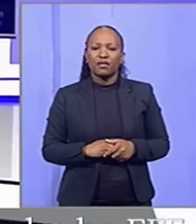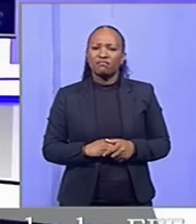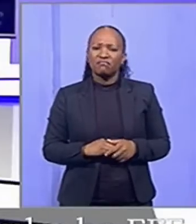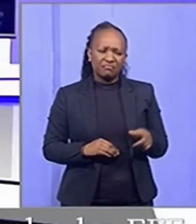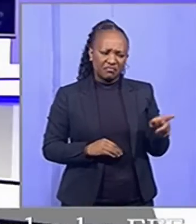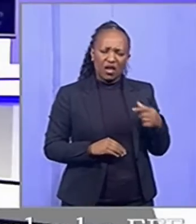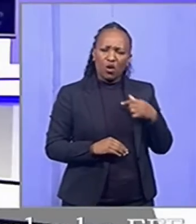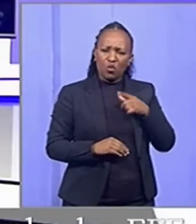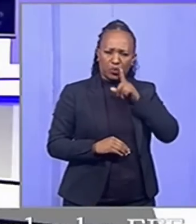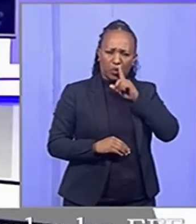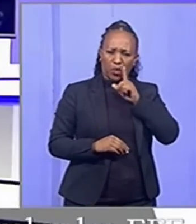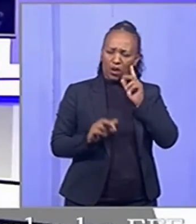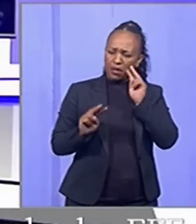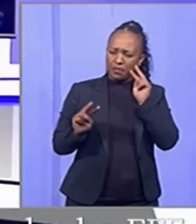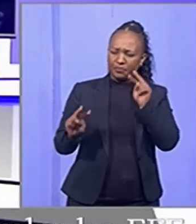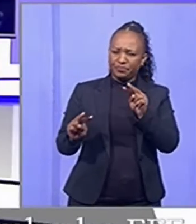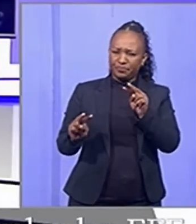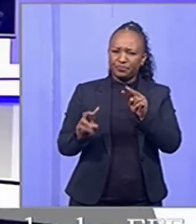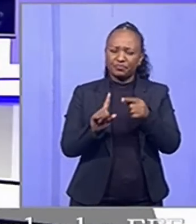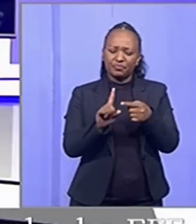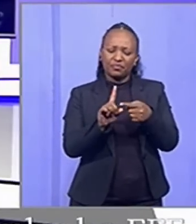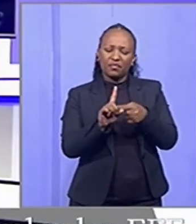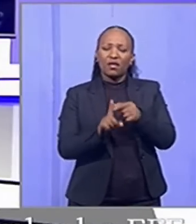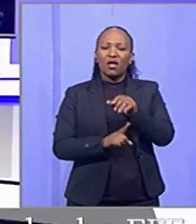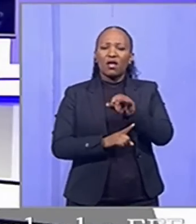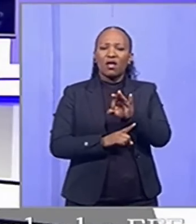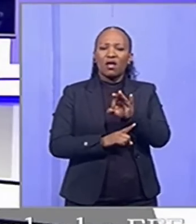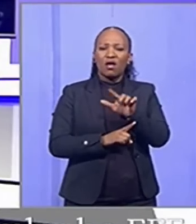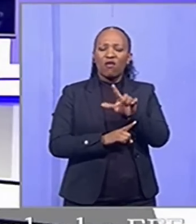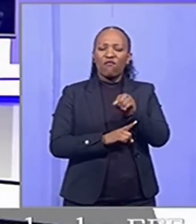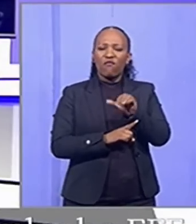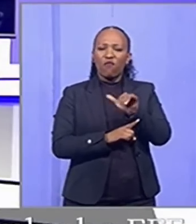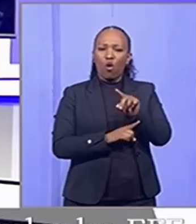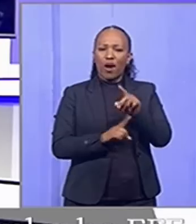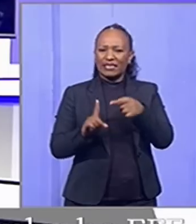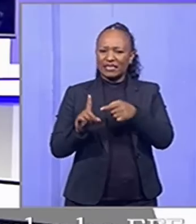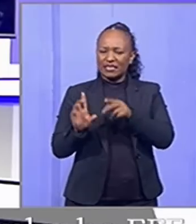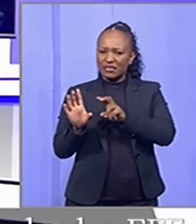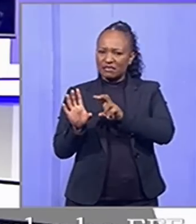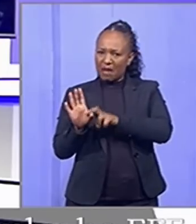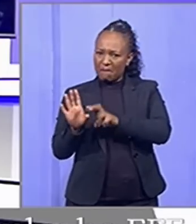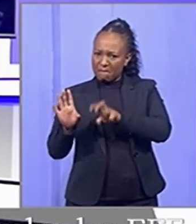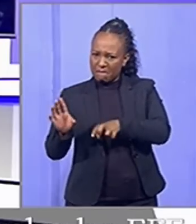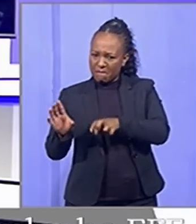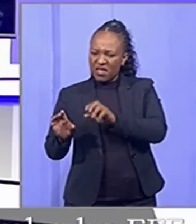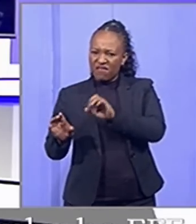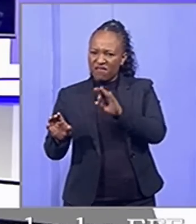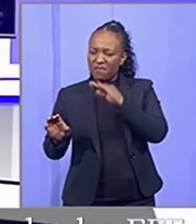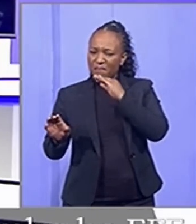o sheba kabelo ya monghadi Shivambu ho tsamaya ha hae ka ro mokga wa EFF ho tlo siya sekgeo se sekae?